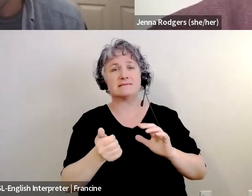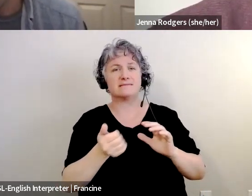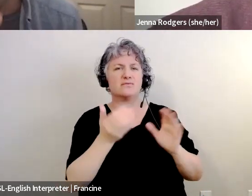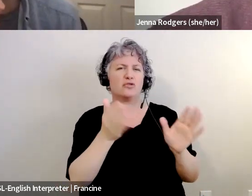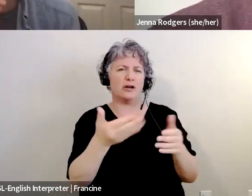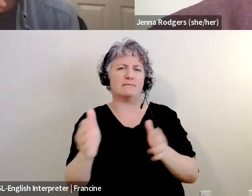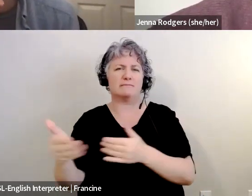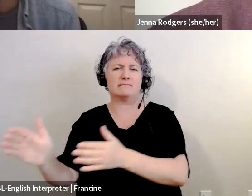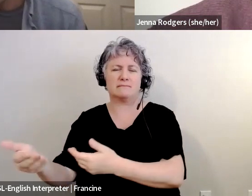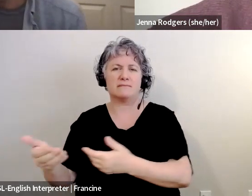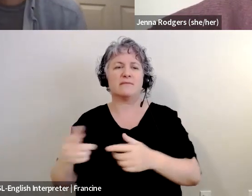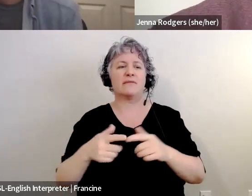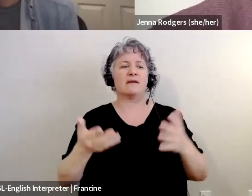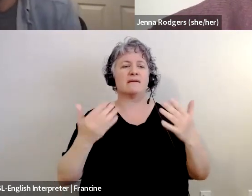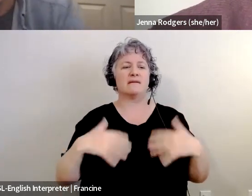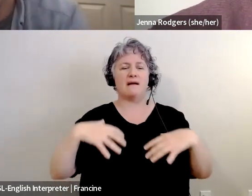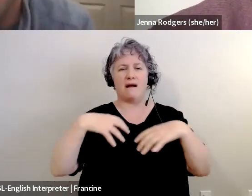next steps, and offer some gratitude.